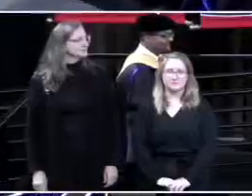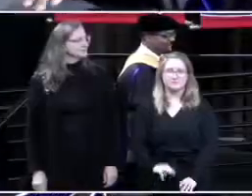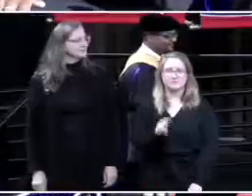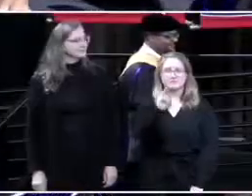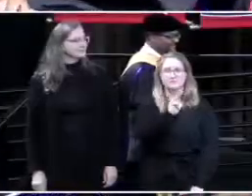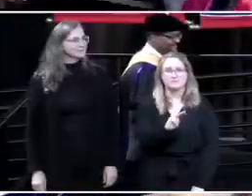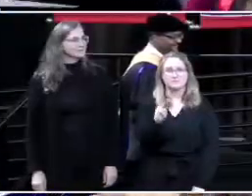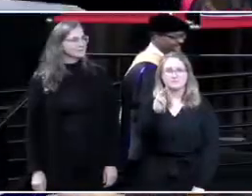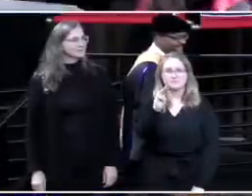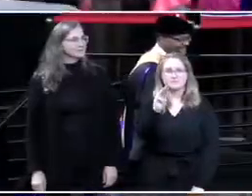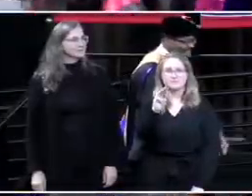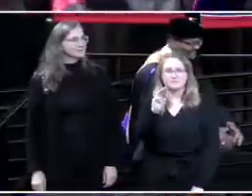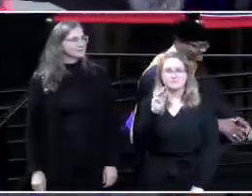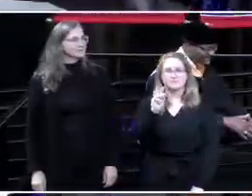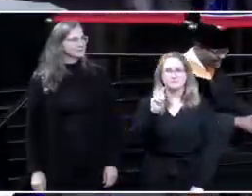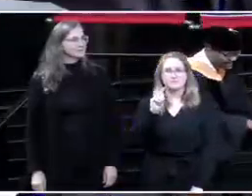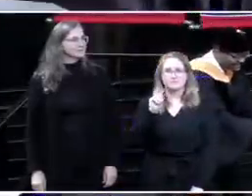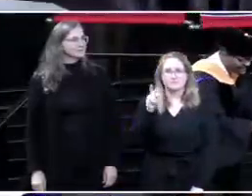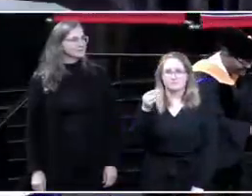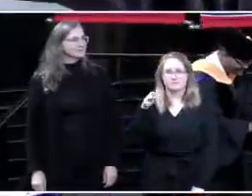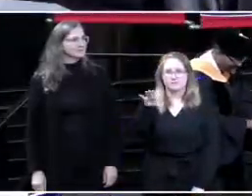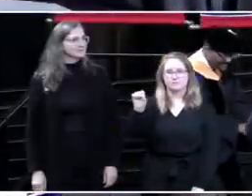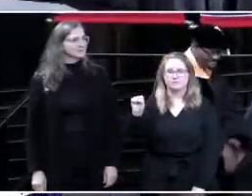Melissa Gutierrez Torres.